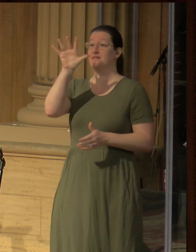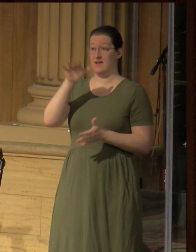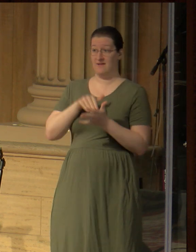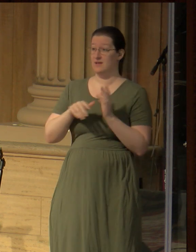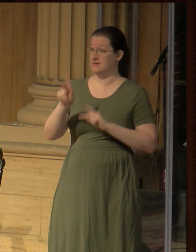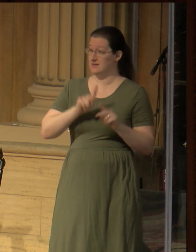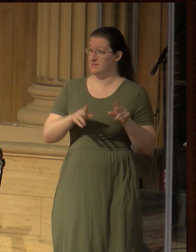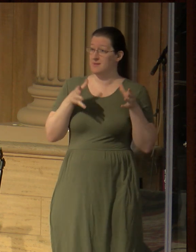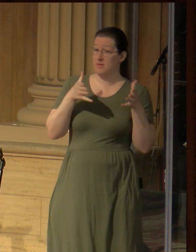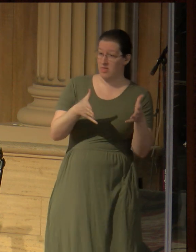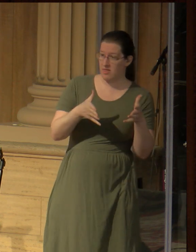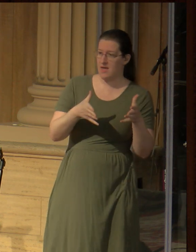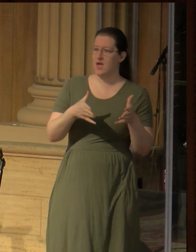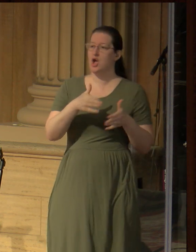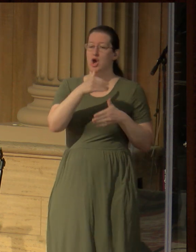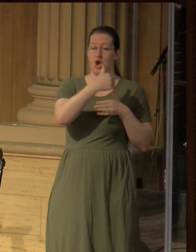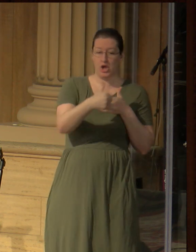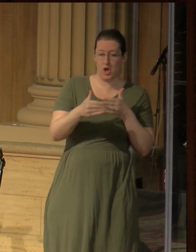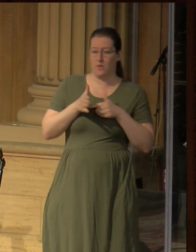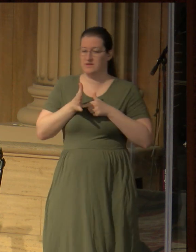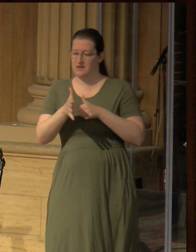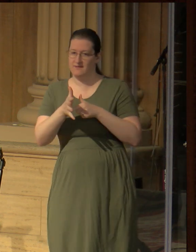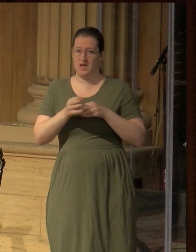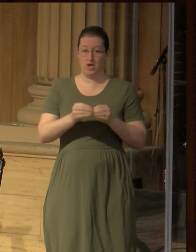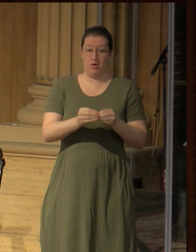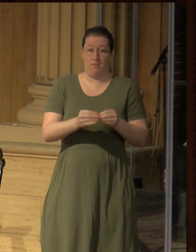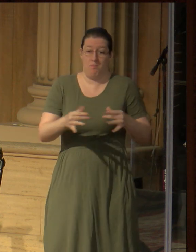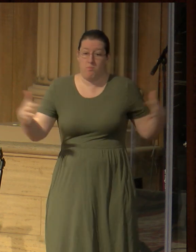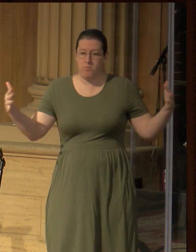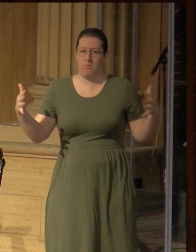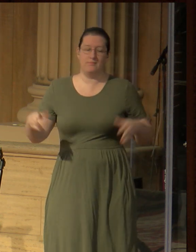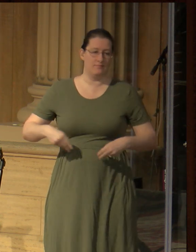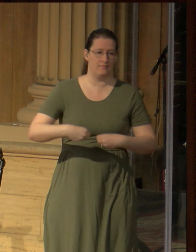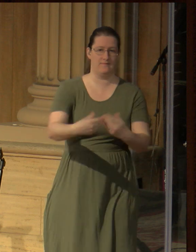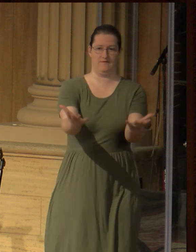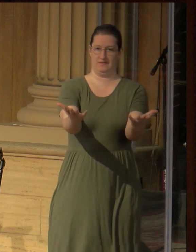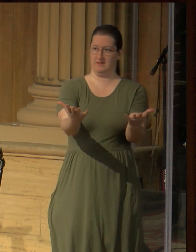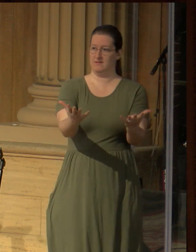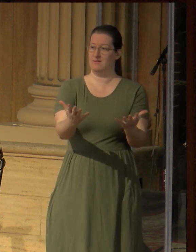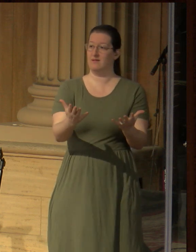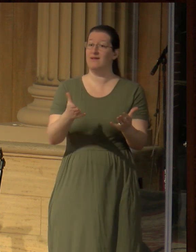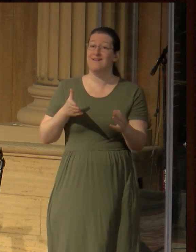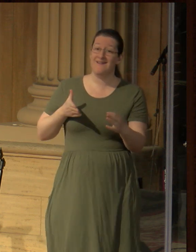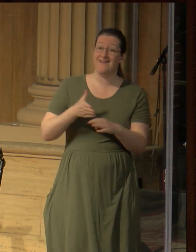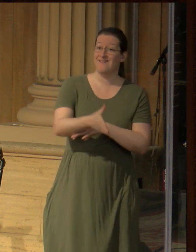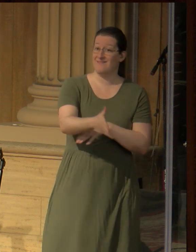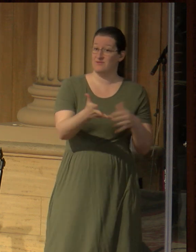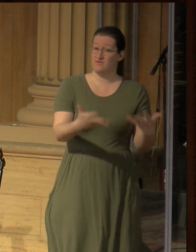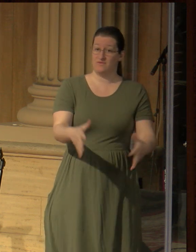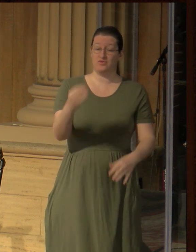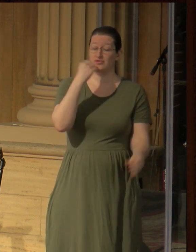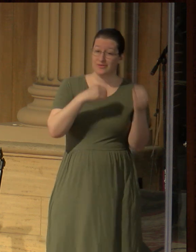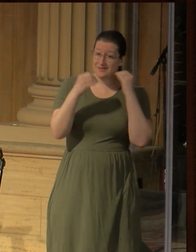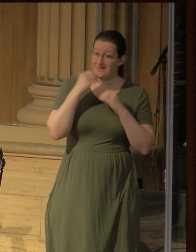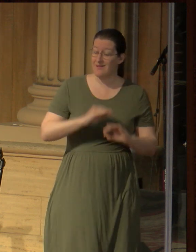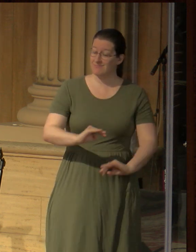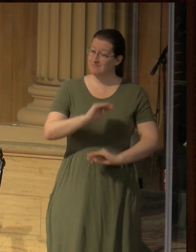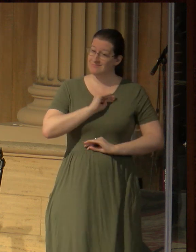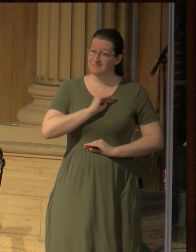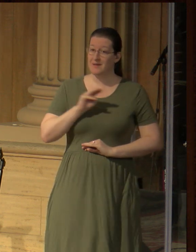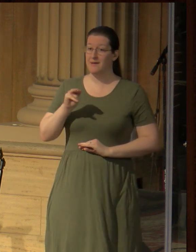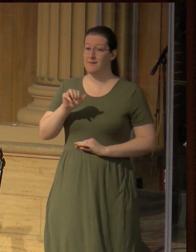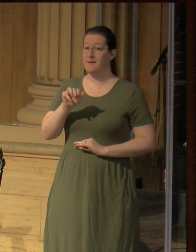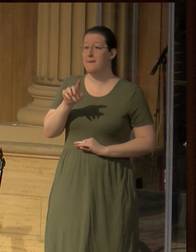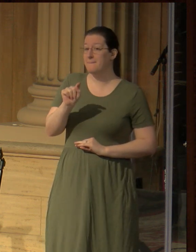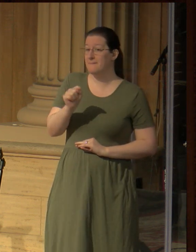and fish and they multiply them to feed all of those people. And then when they're done and they're cleaning up, at the end of that whole thing, in Matthew 14, verse